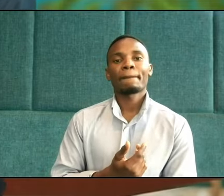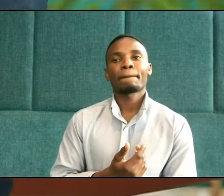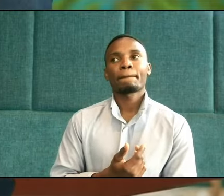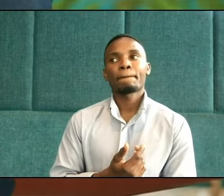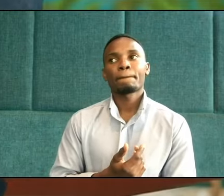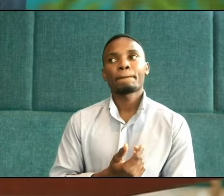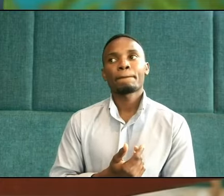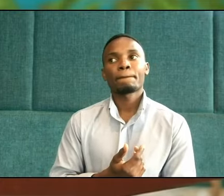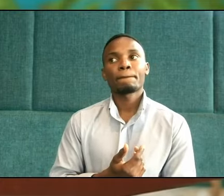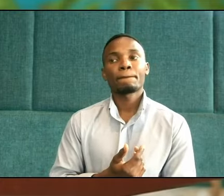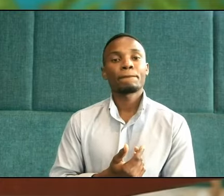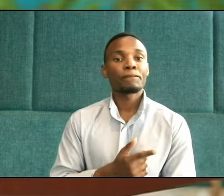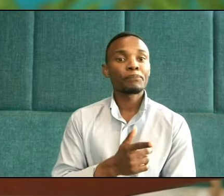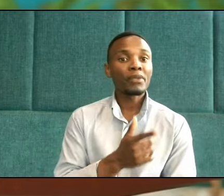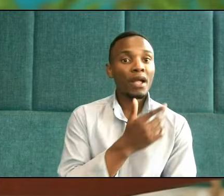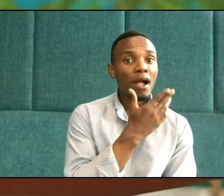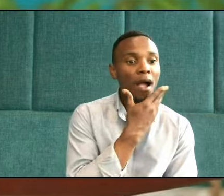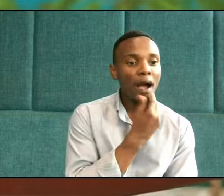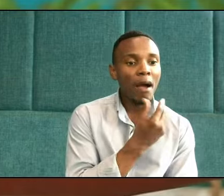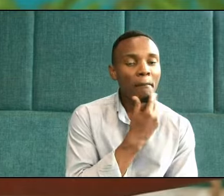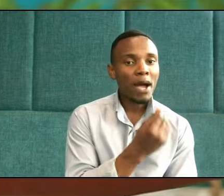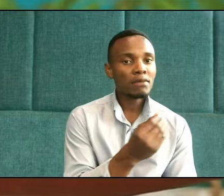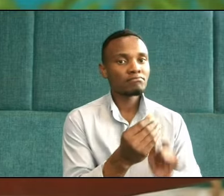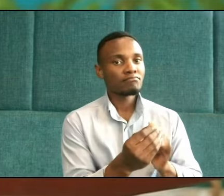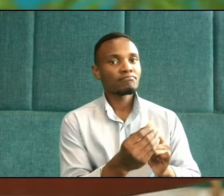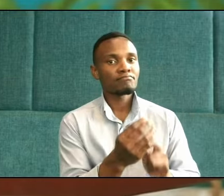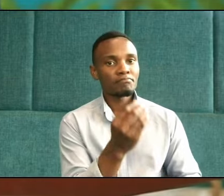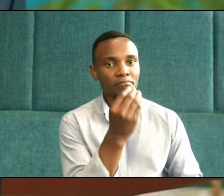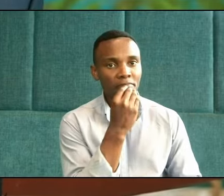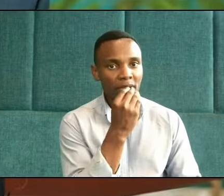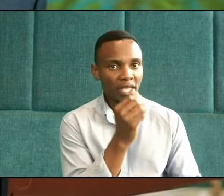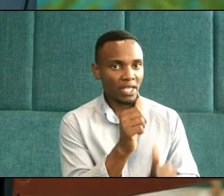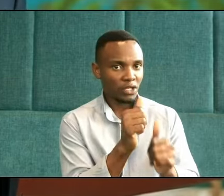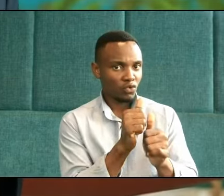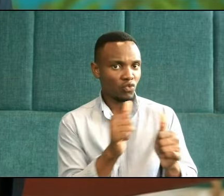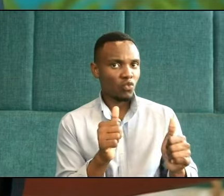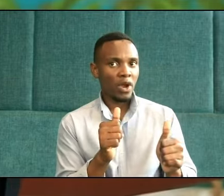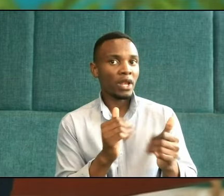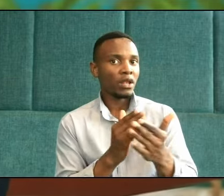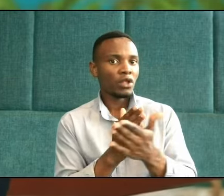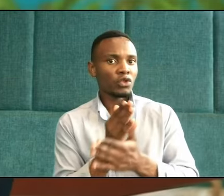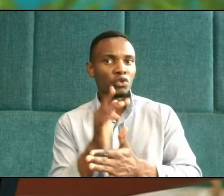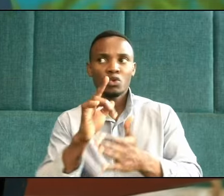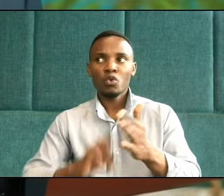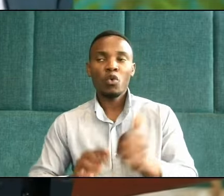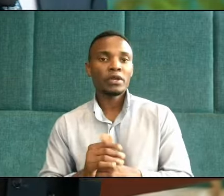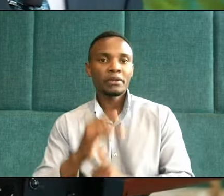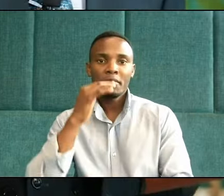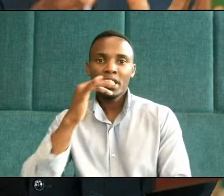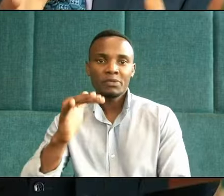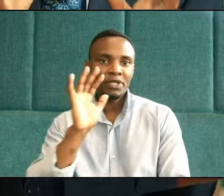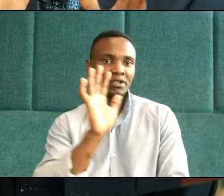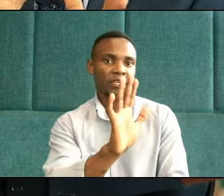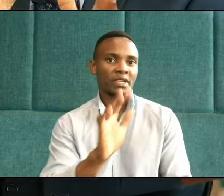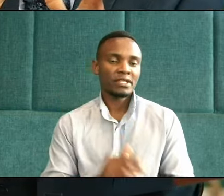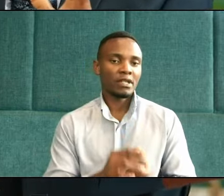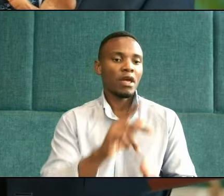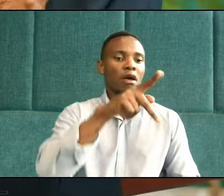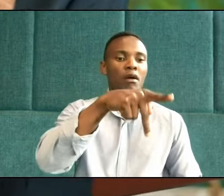a man shall eat well by the fruit of his mouth. That's Proverbs 13:2. A